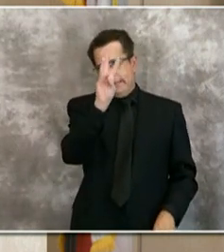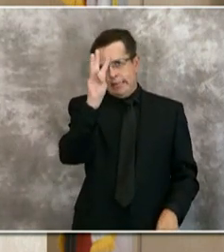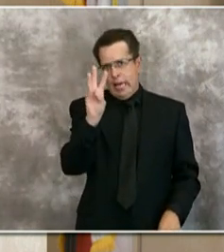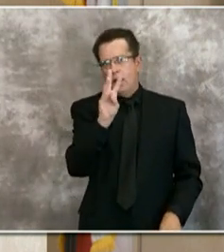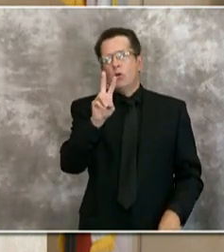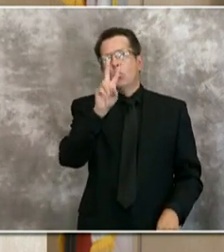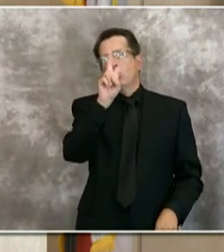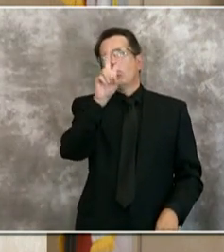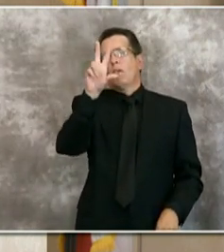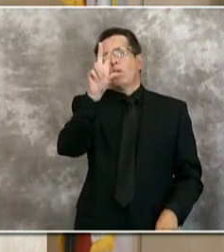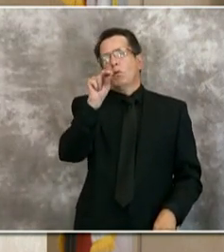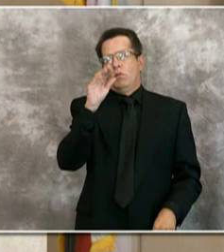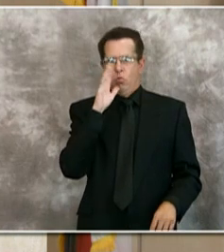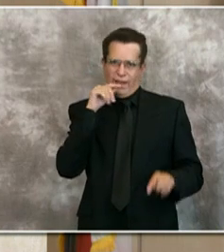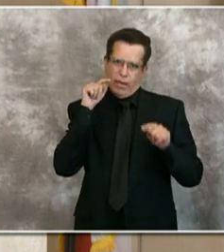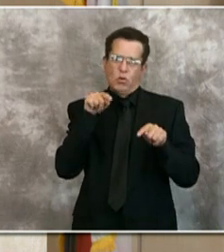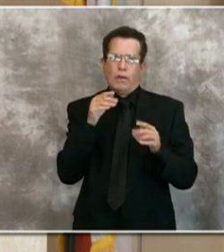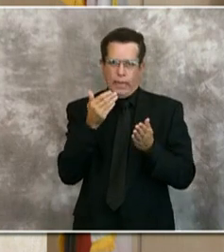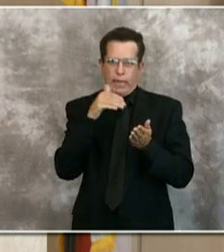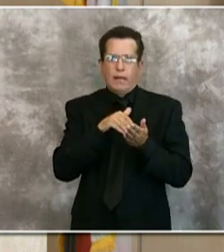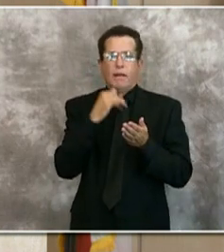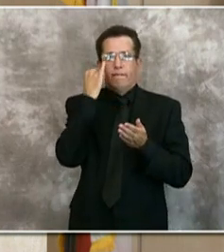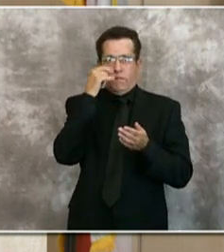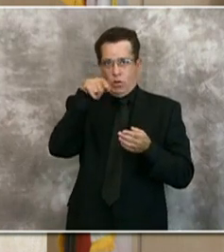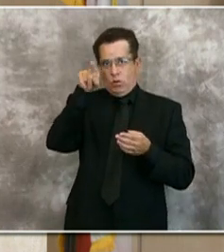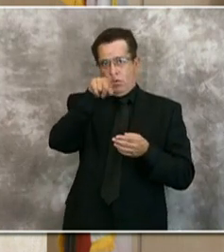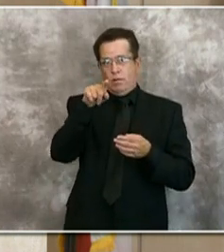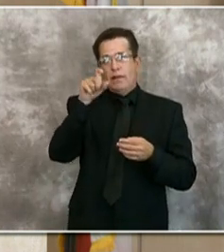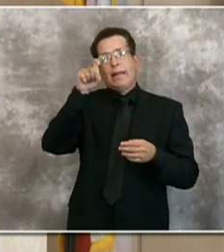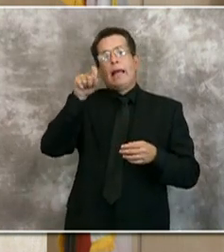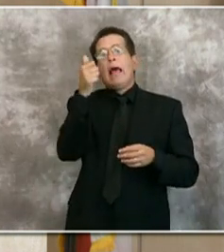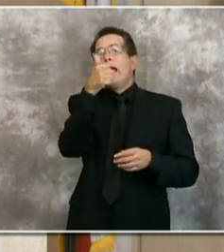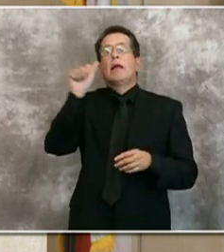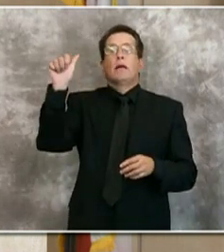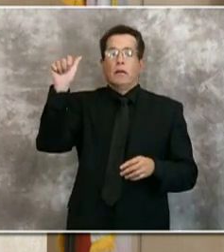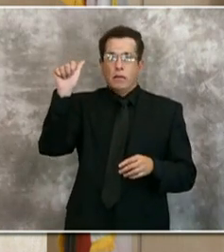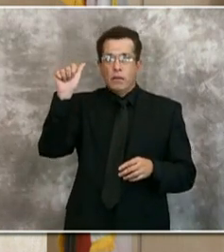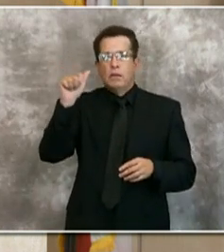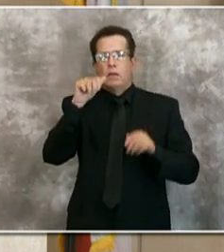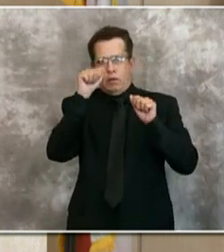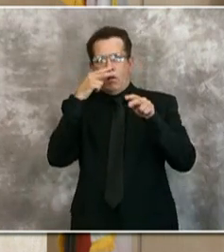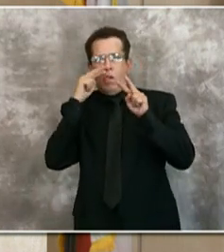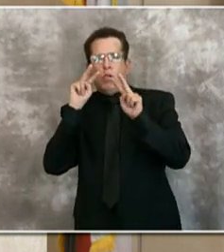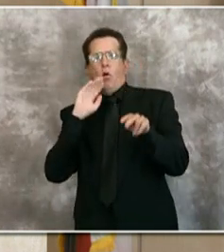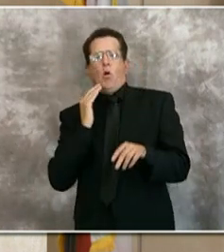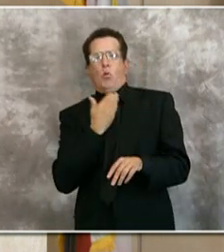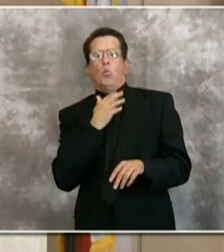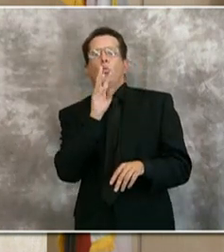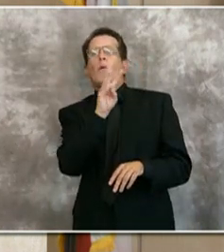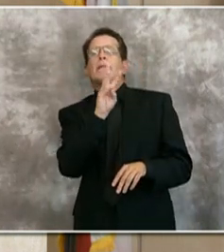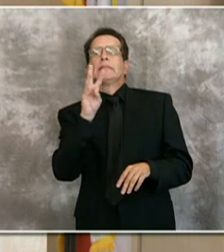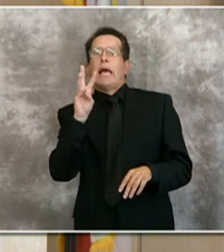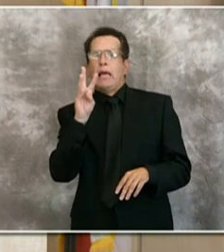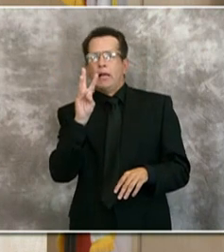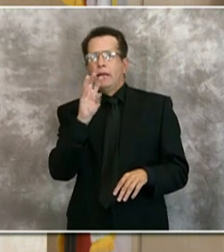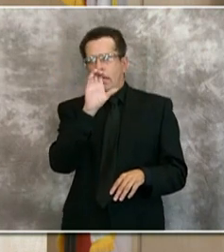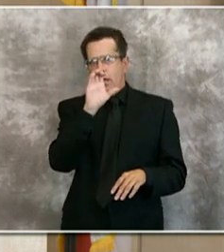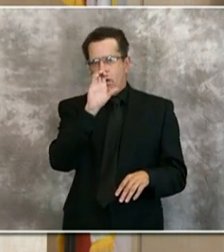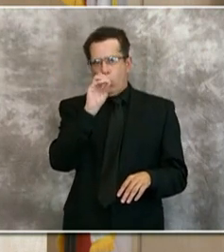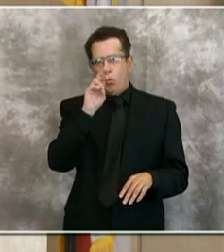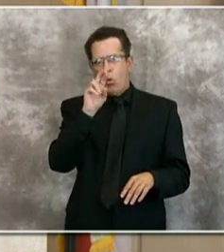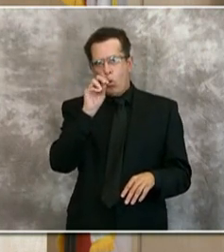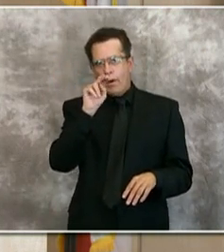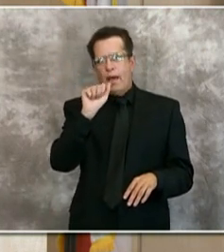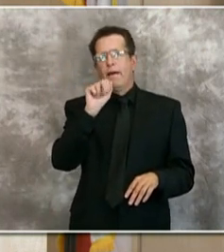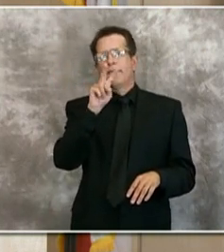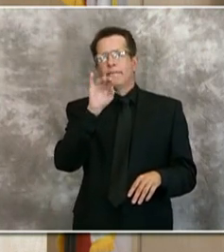2:30. If the media or others have a desire for information, they can always check our coronavirus website, which is